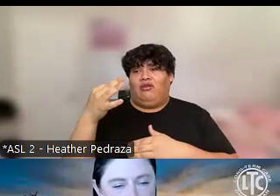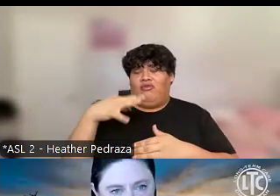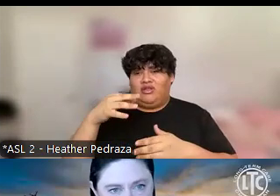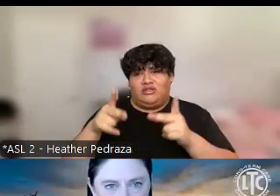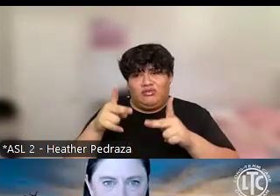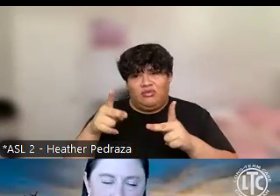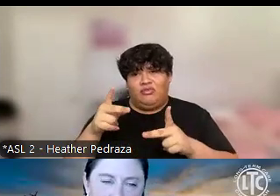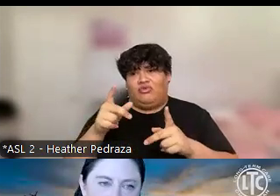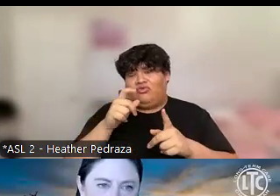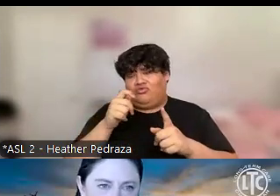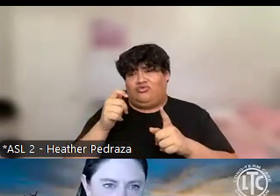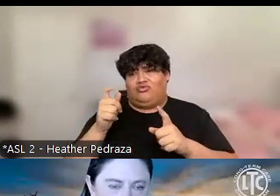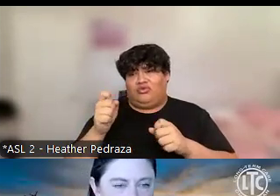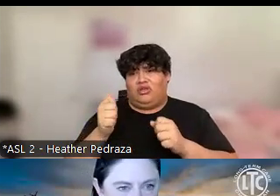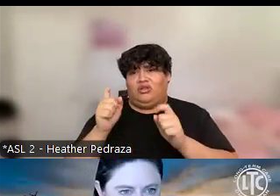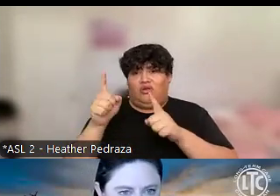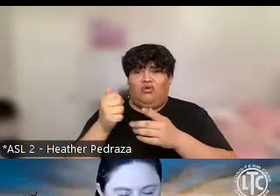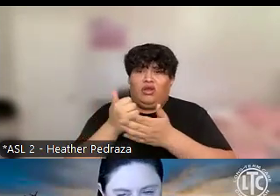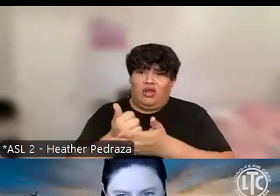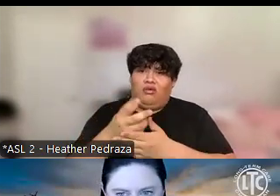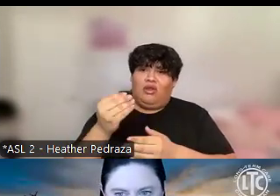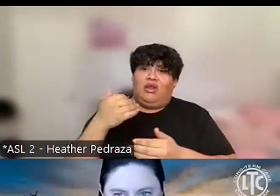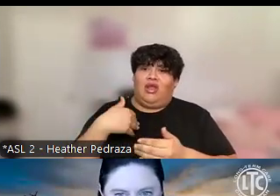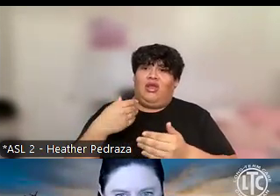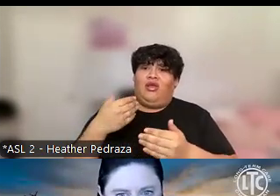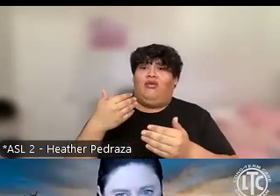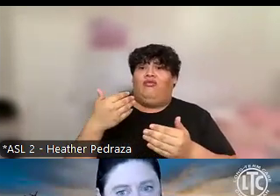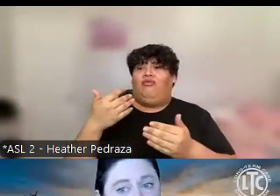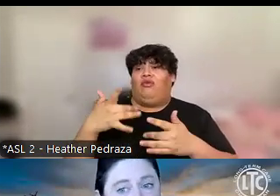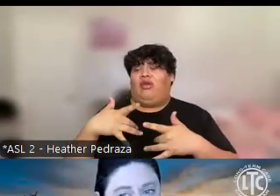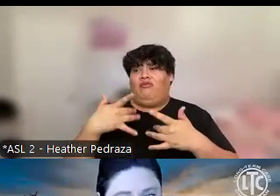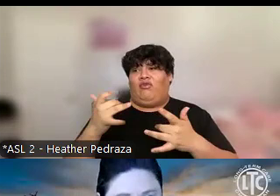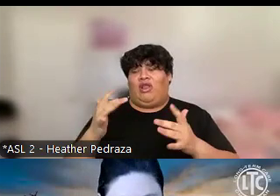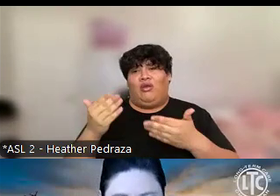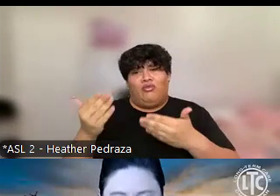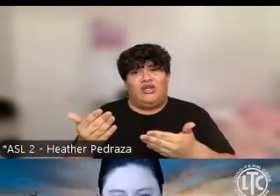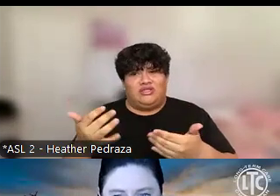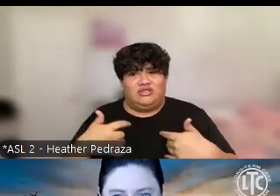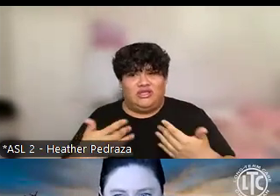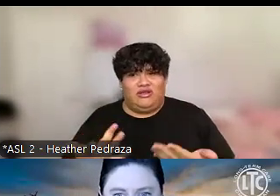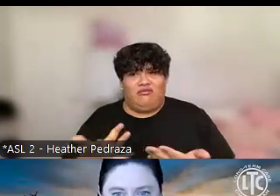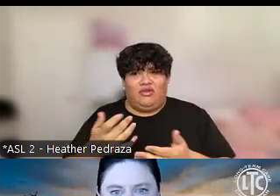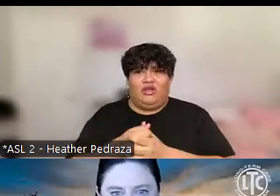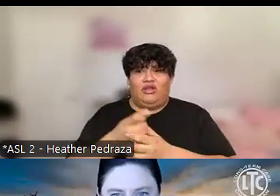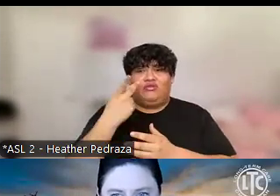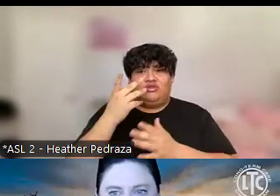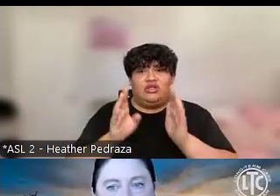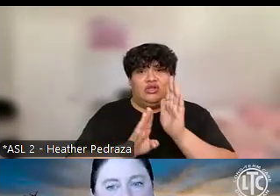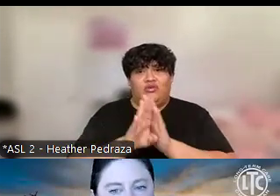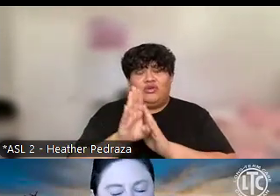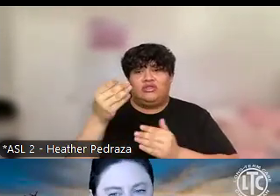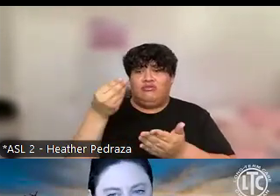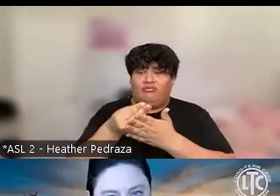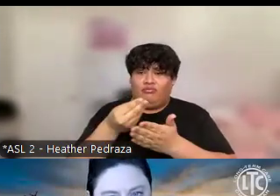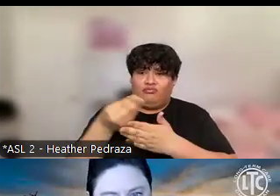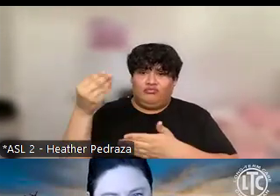can be in facilities more regularly and have more of a presence in facilities. As a result of that increased funding,